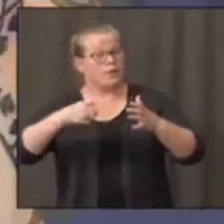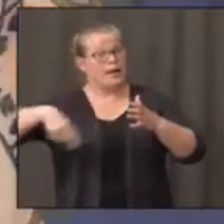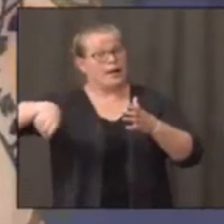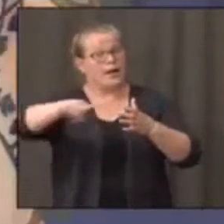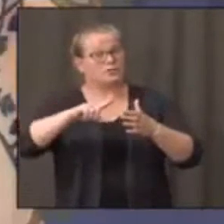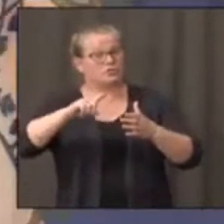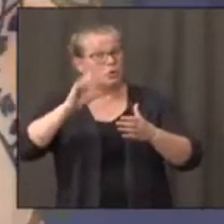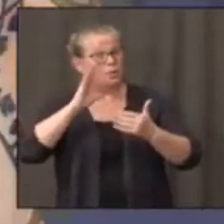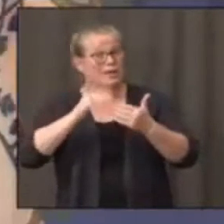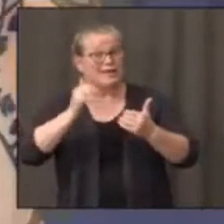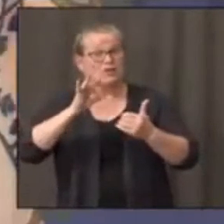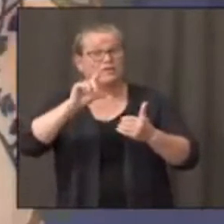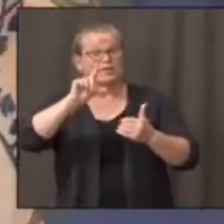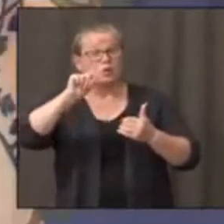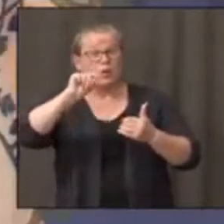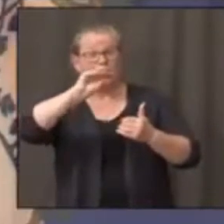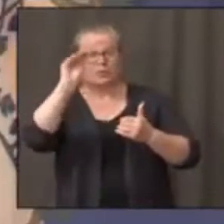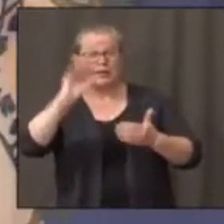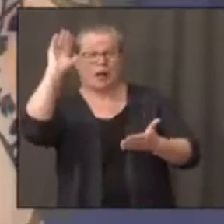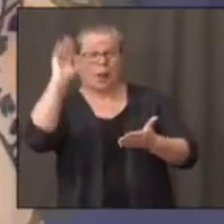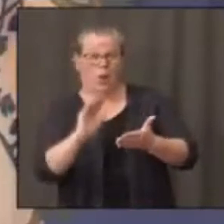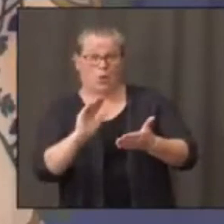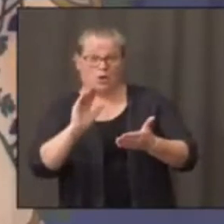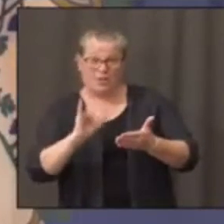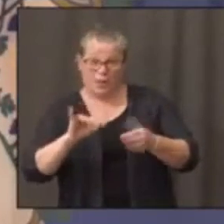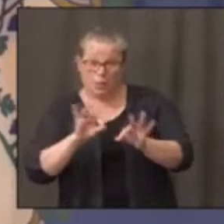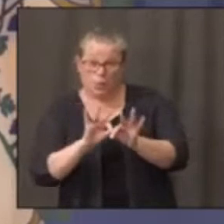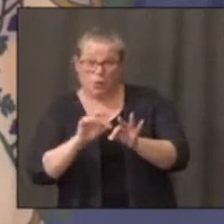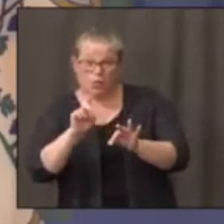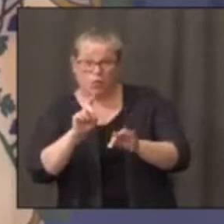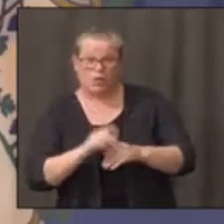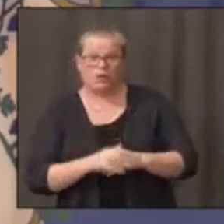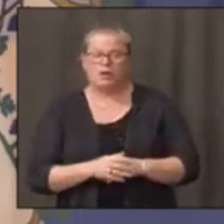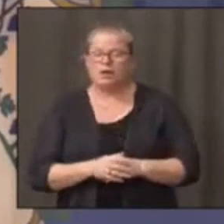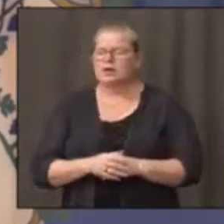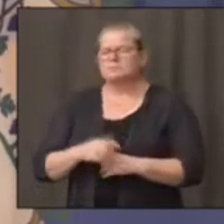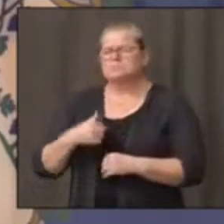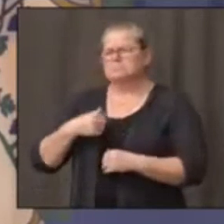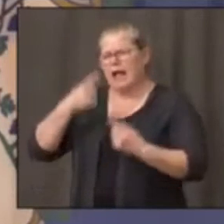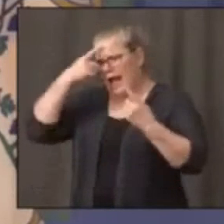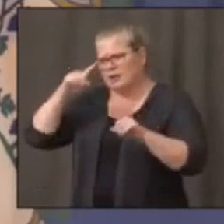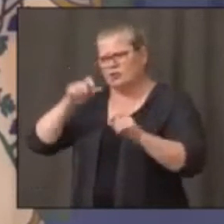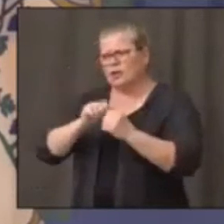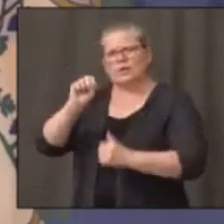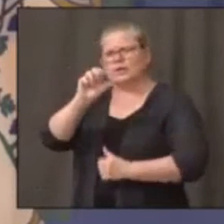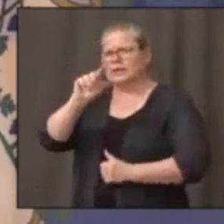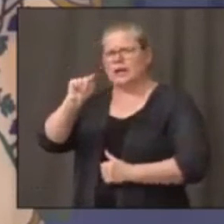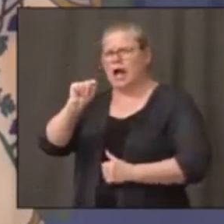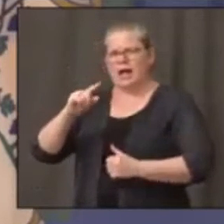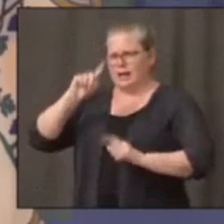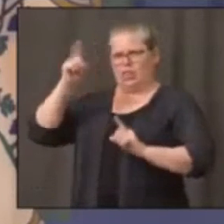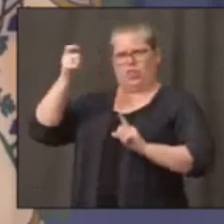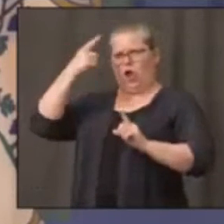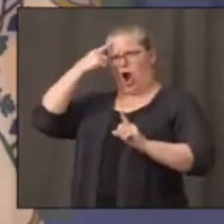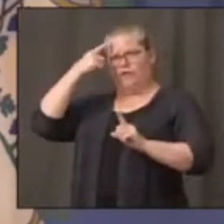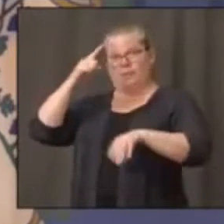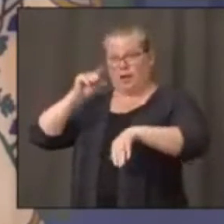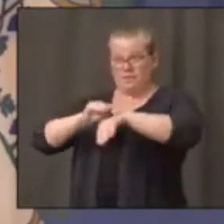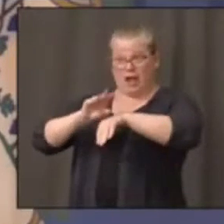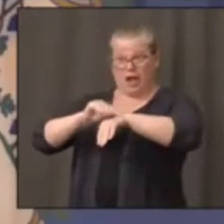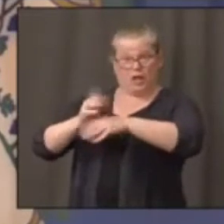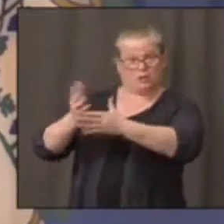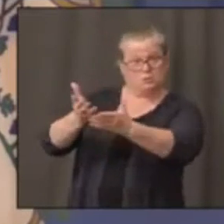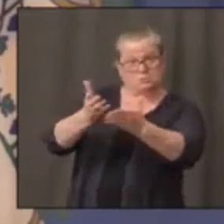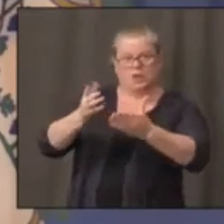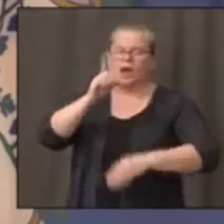Yeah, but I agree with what Scott said. We're not influencing that. We're letting parents make their own decision. But